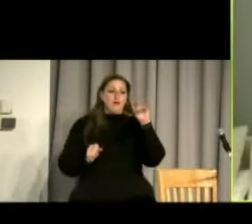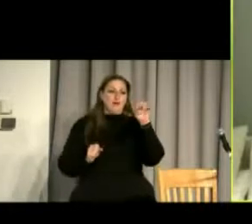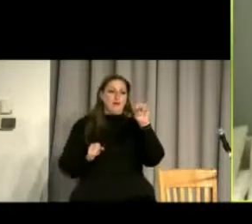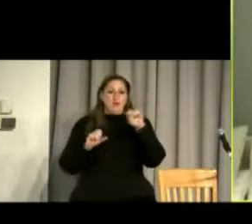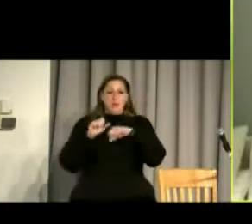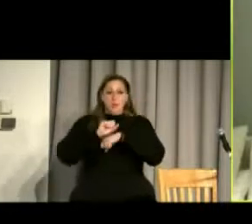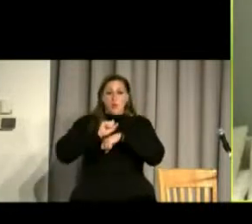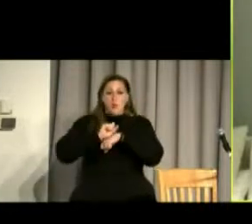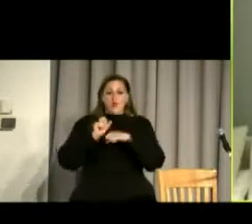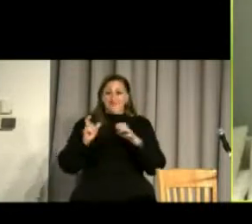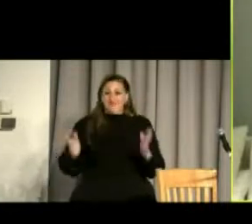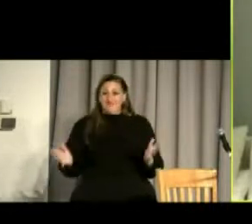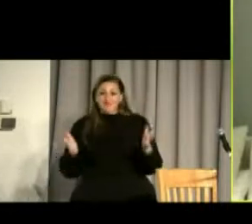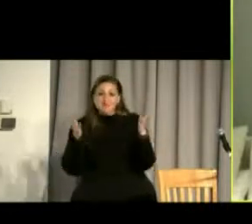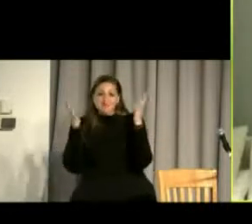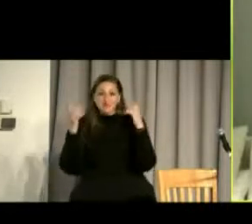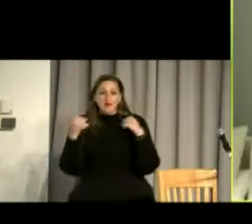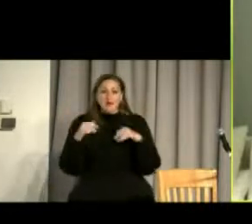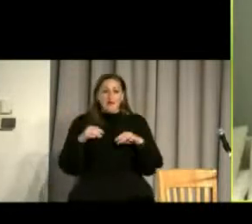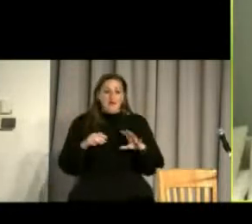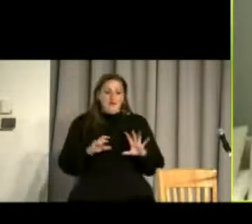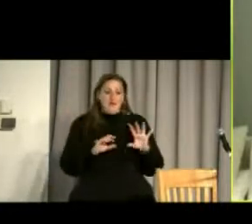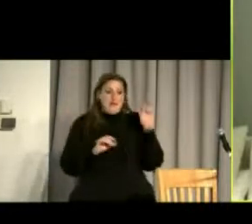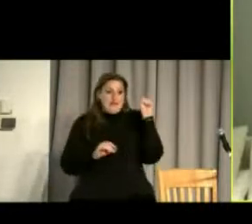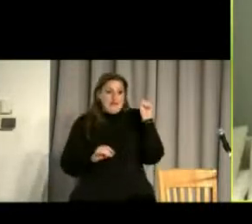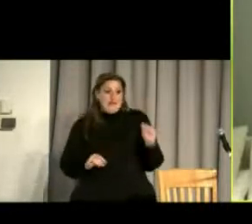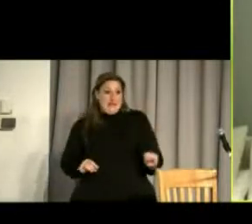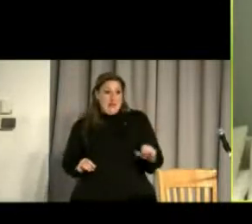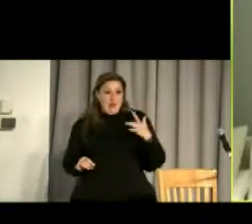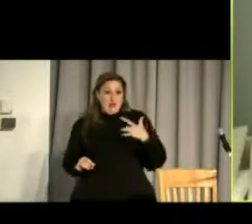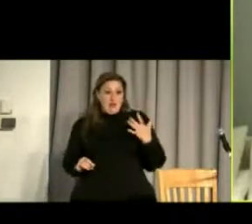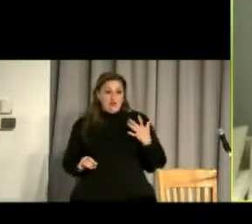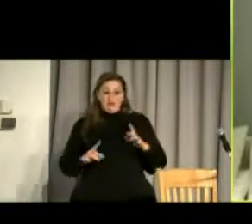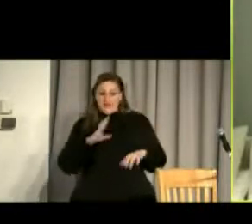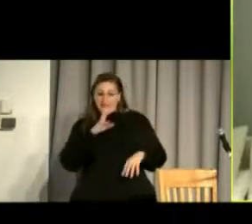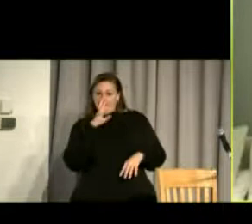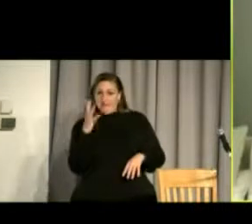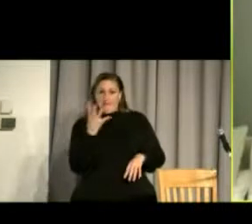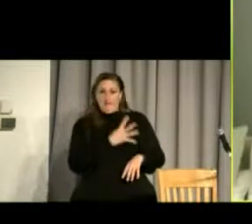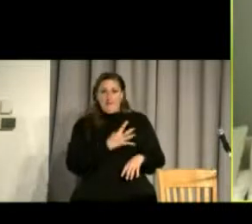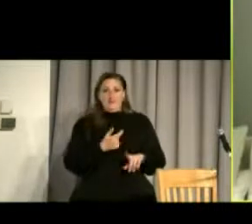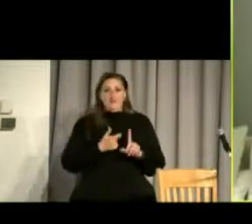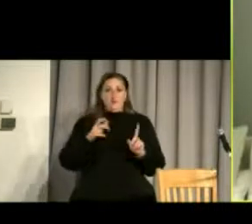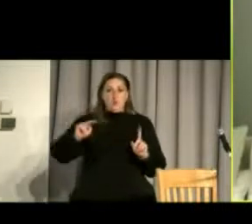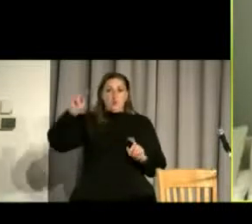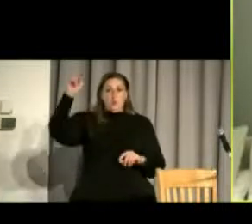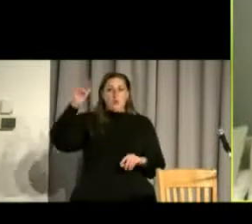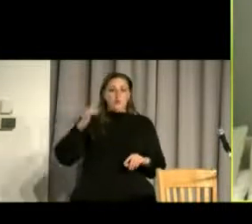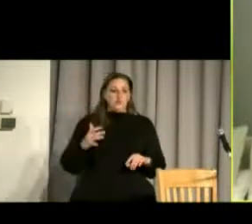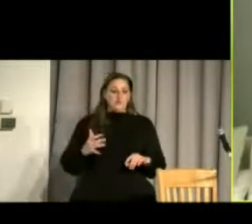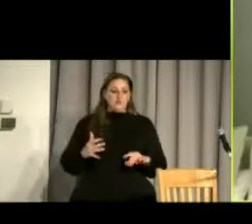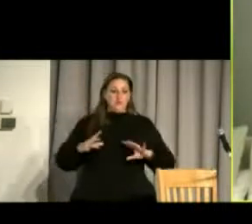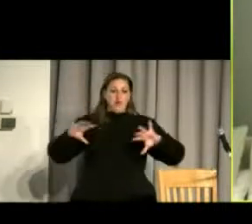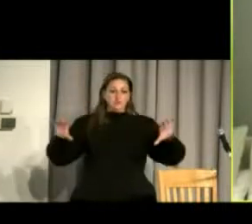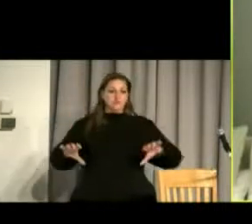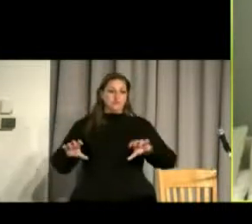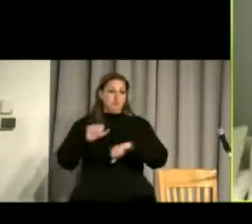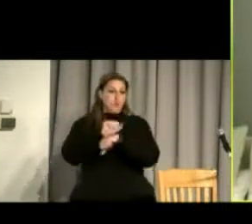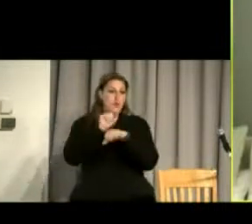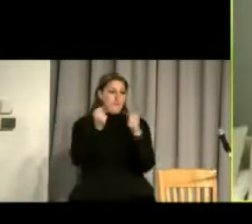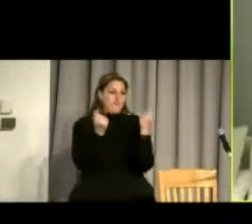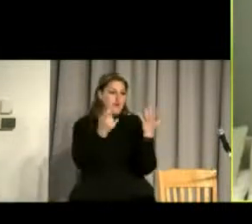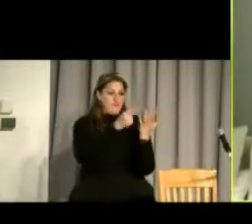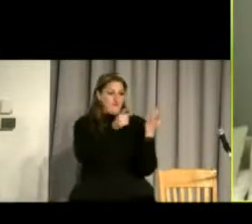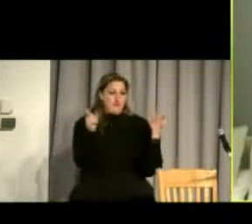to uplift the South and that which was often neglected in the movement. But the hard work that many of you all have